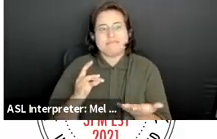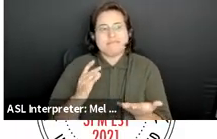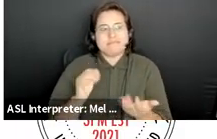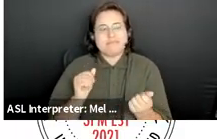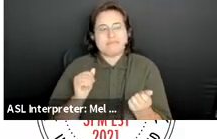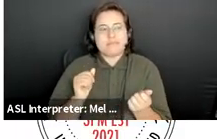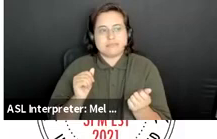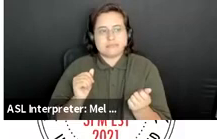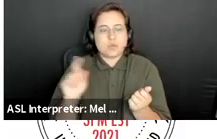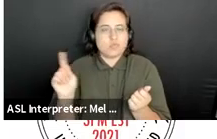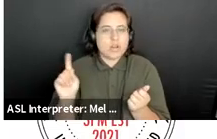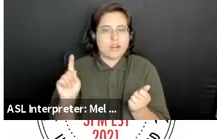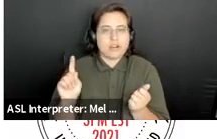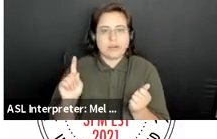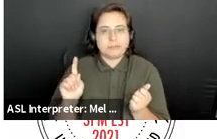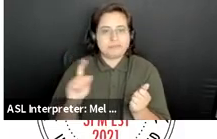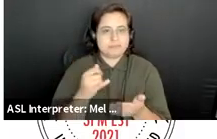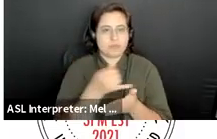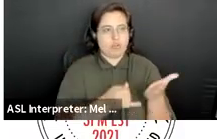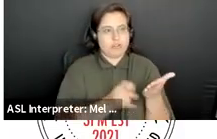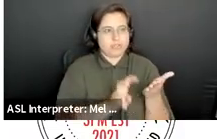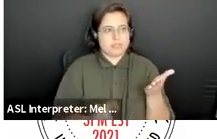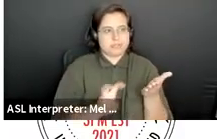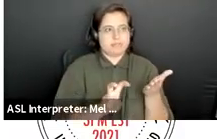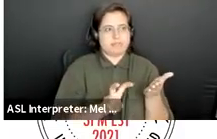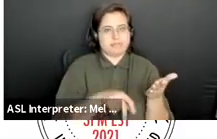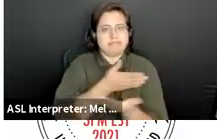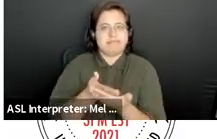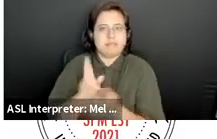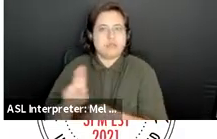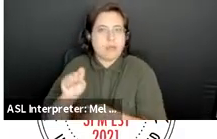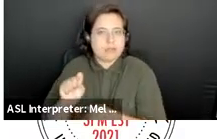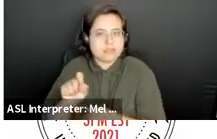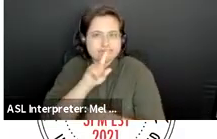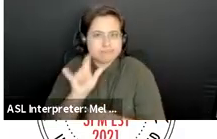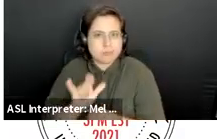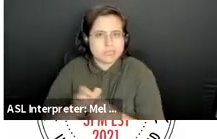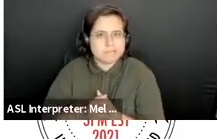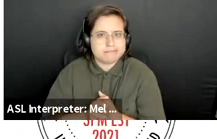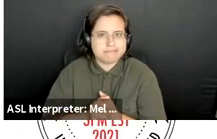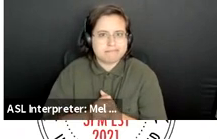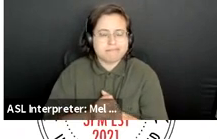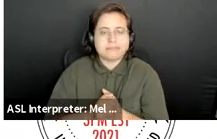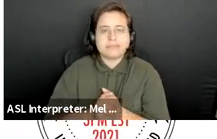stand with artist mobility to the US, and what's